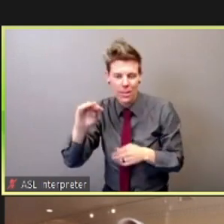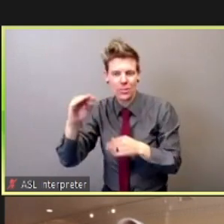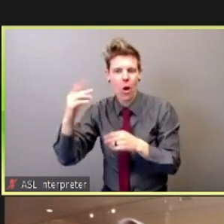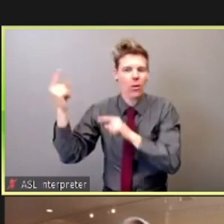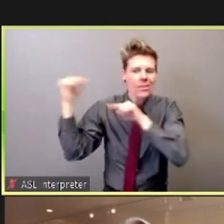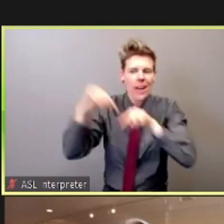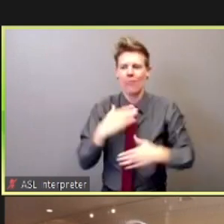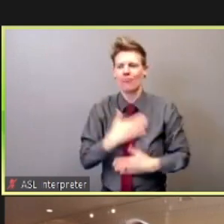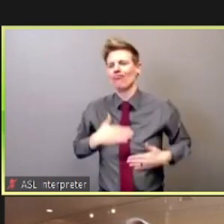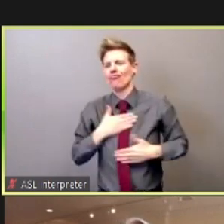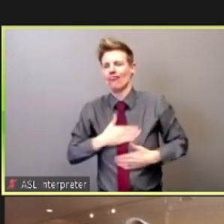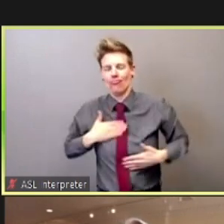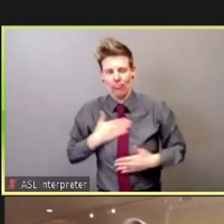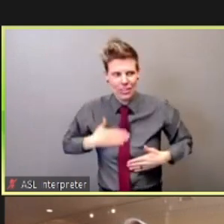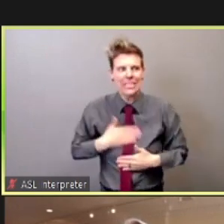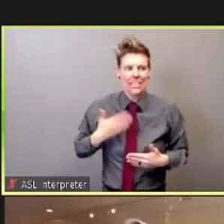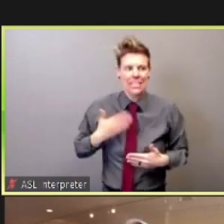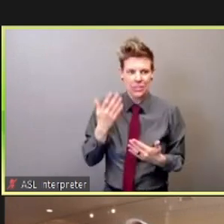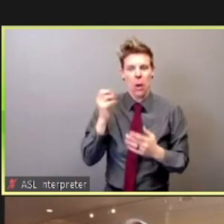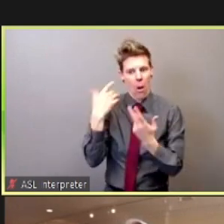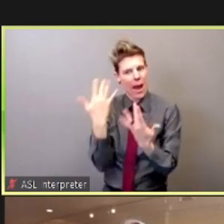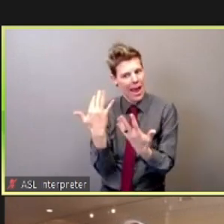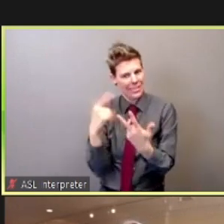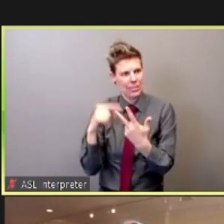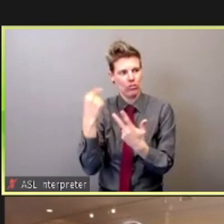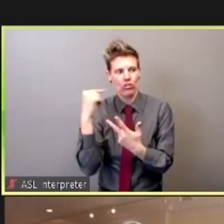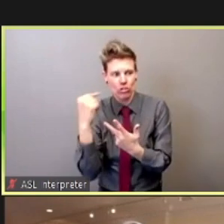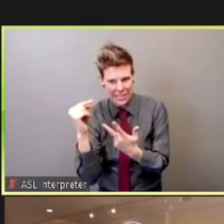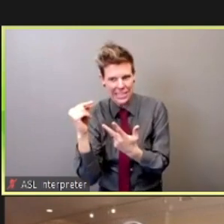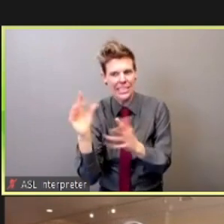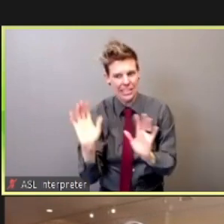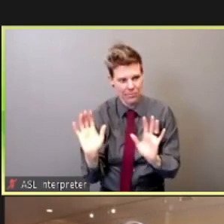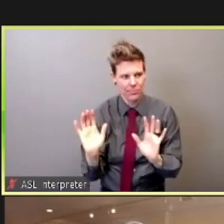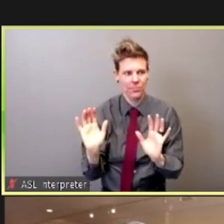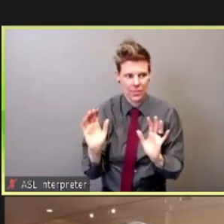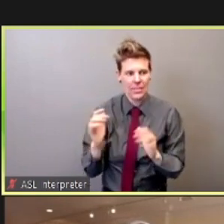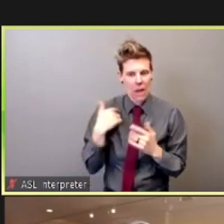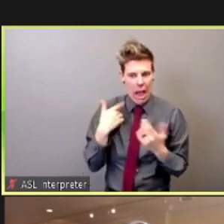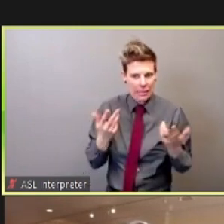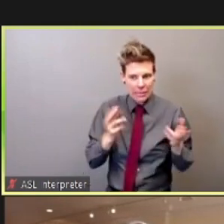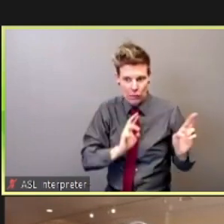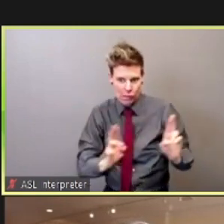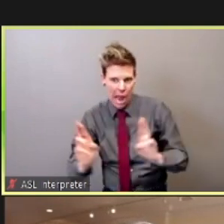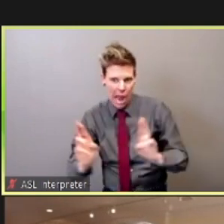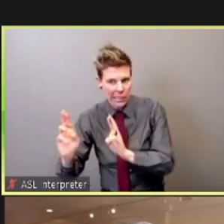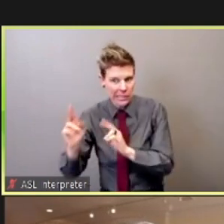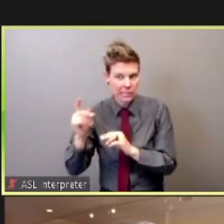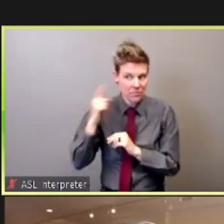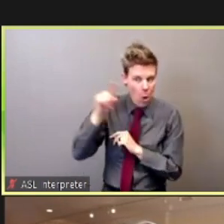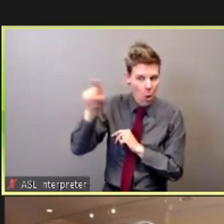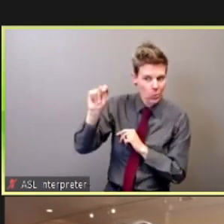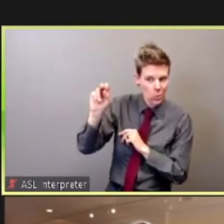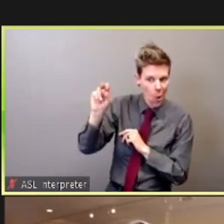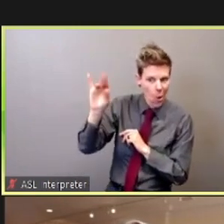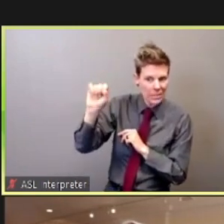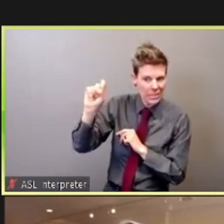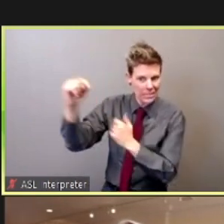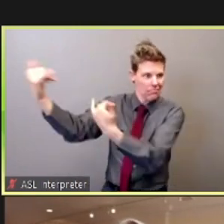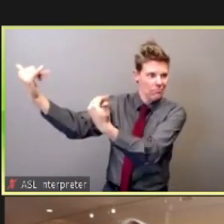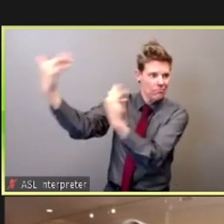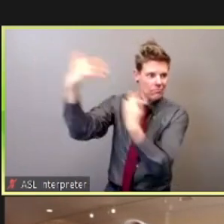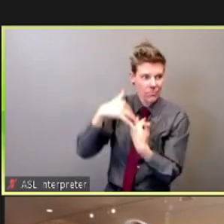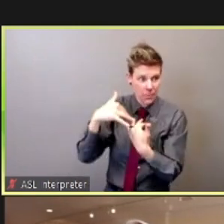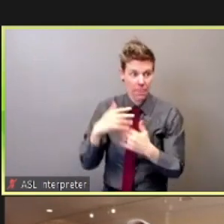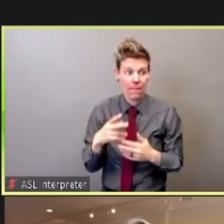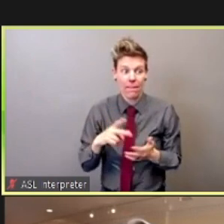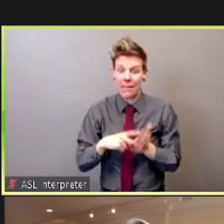COVID safe, I hope, practices to those environments. So I don't want folks to think that the green is where we